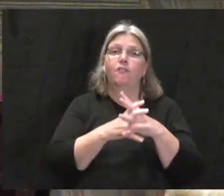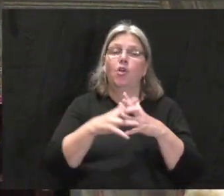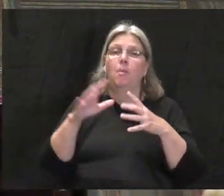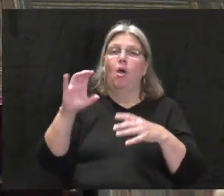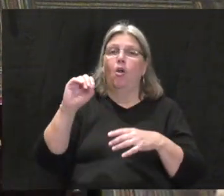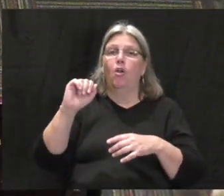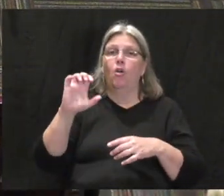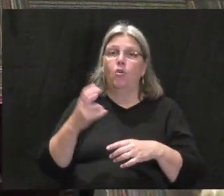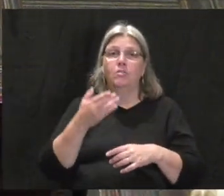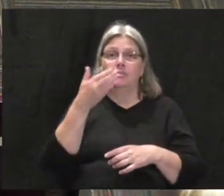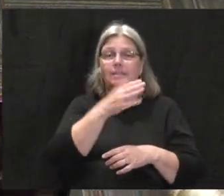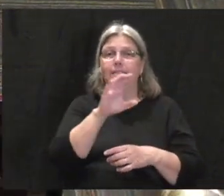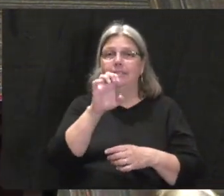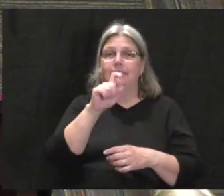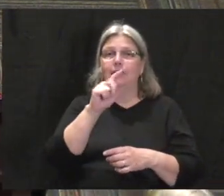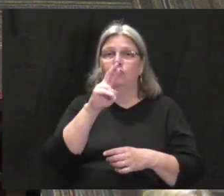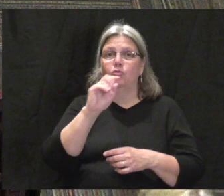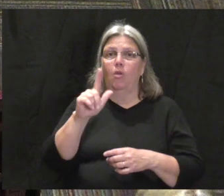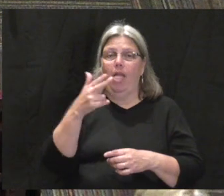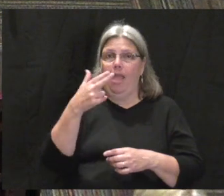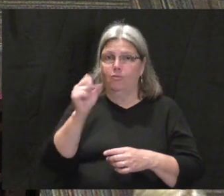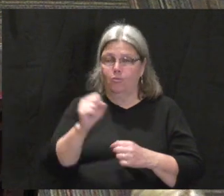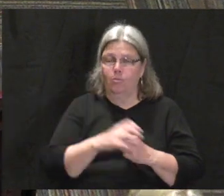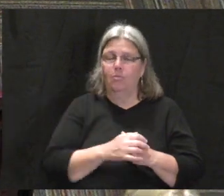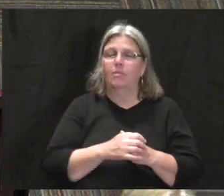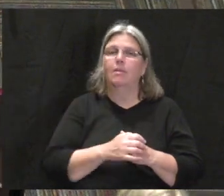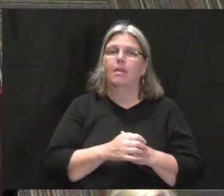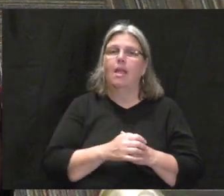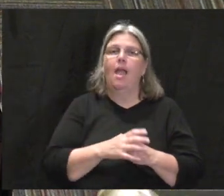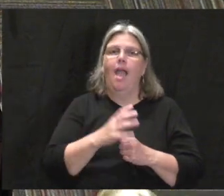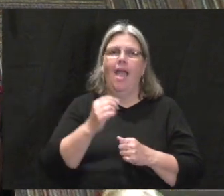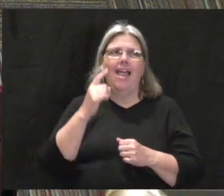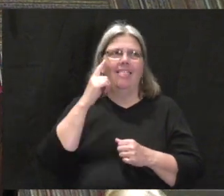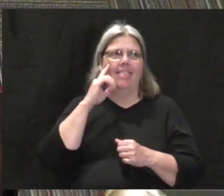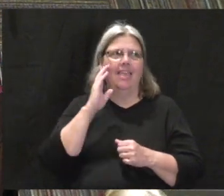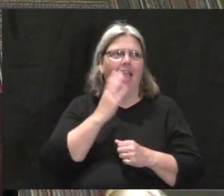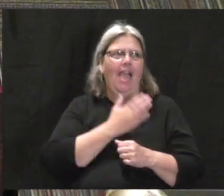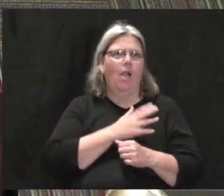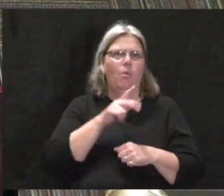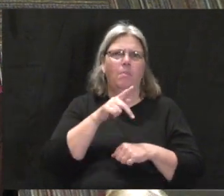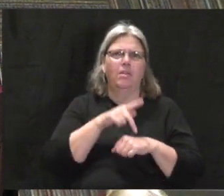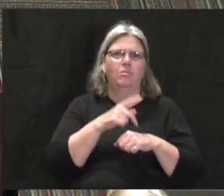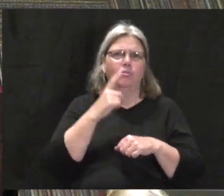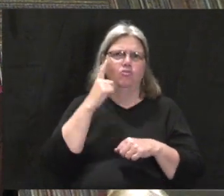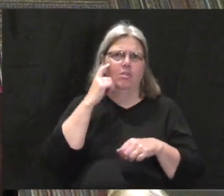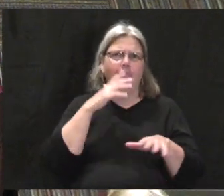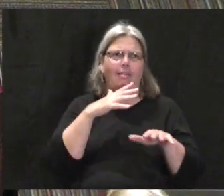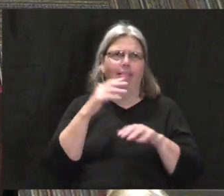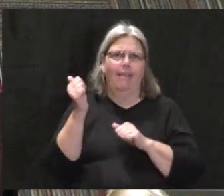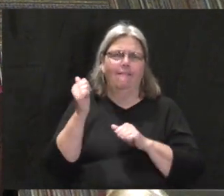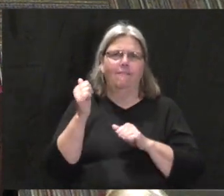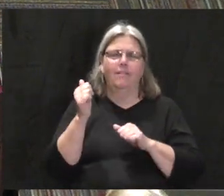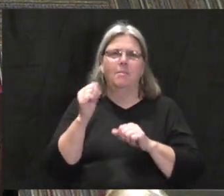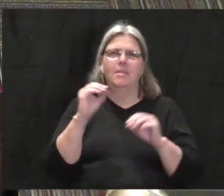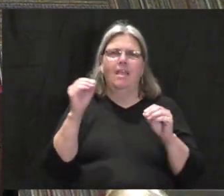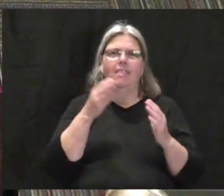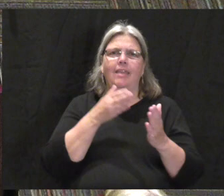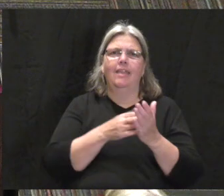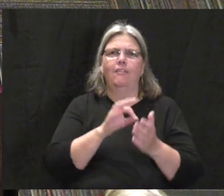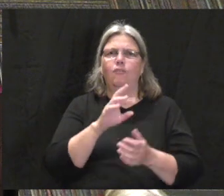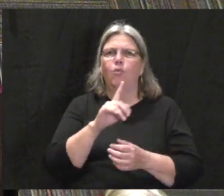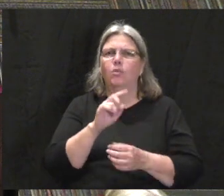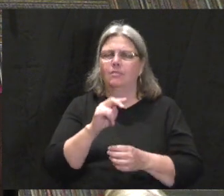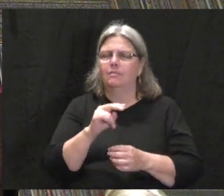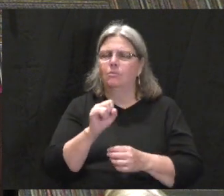very happy you're here. So now it's time for us to hear from you all. And we know the best way to do that is to break you